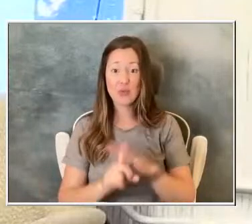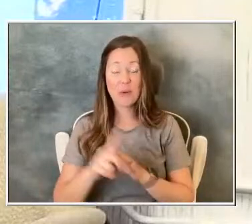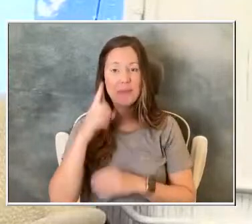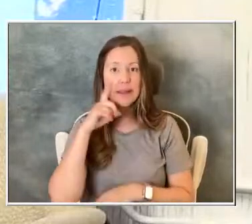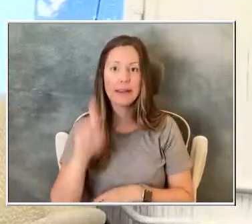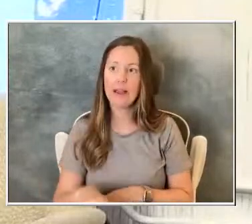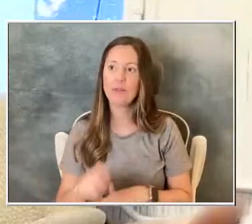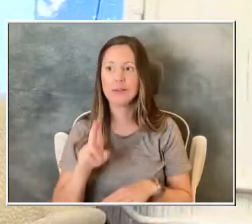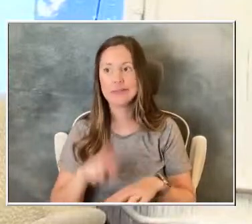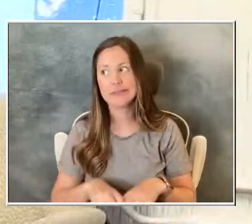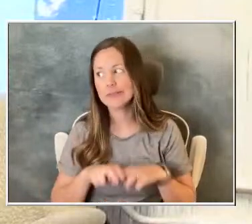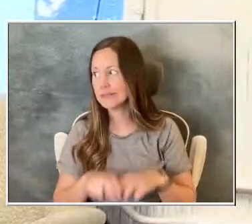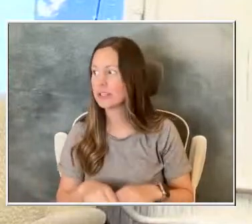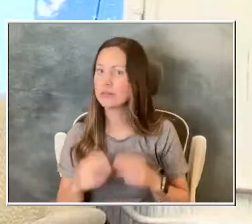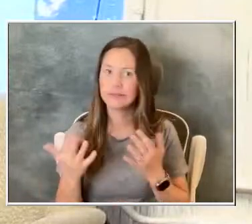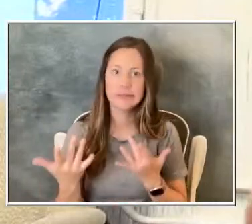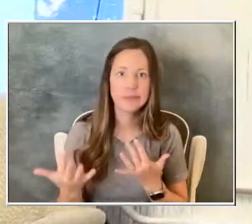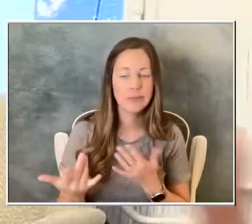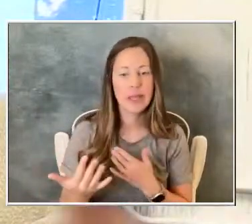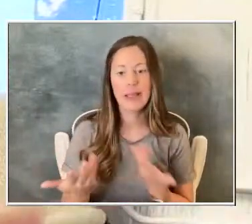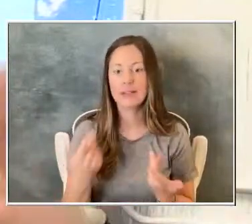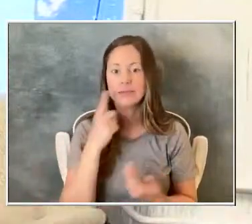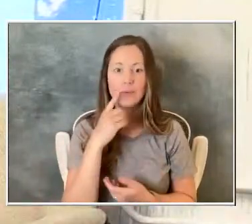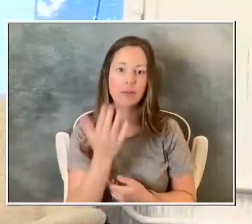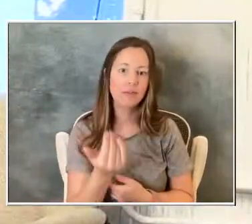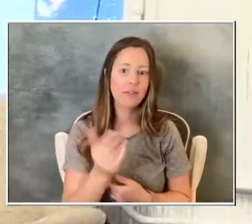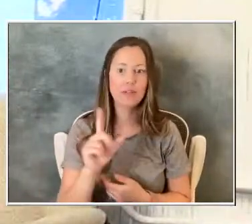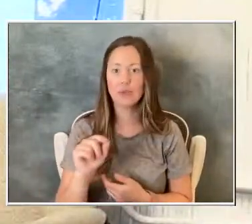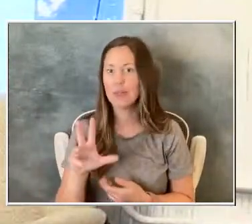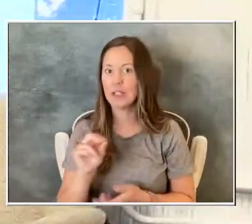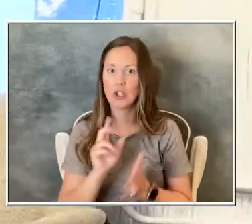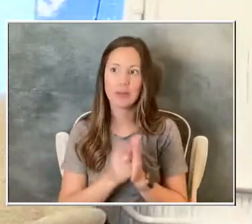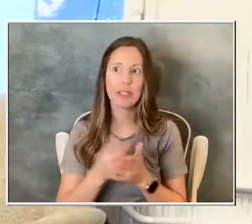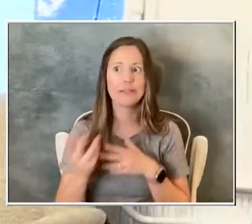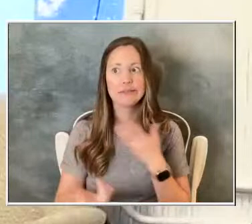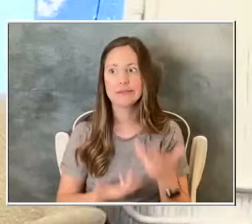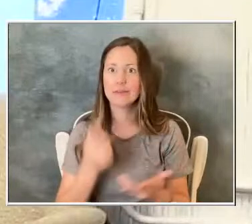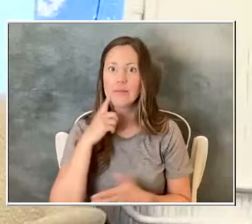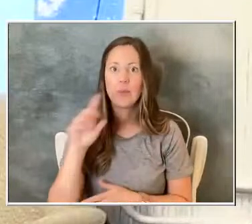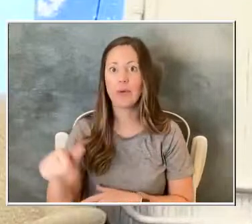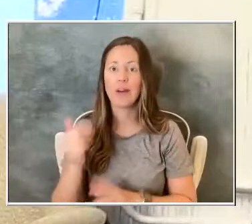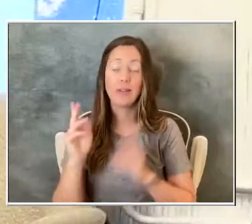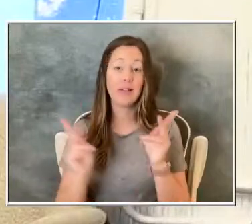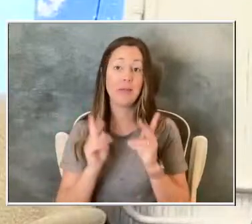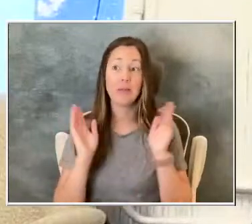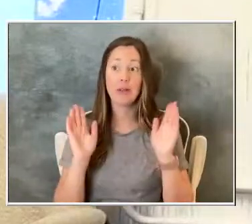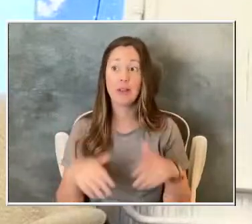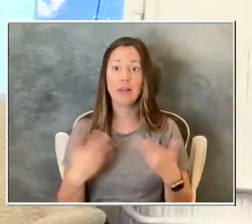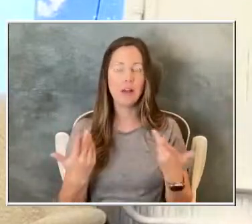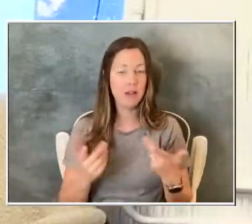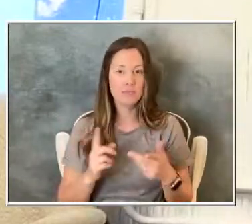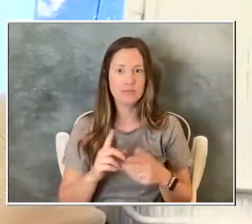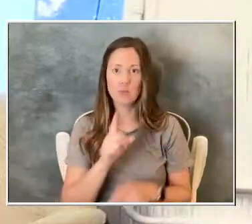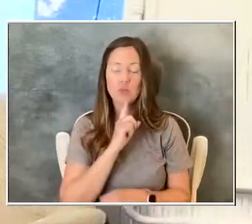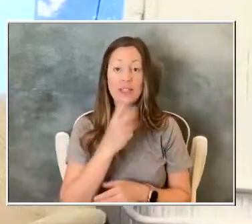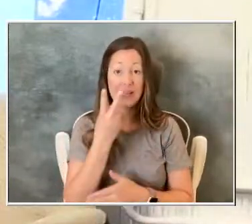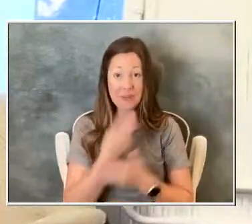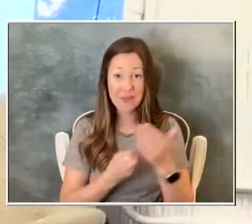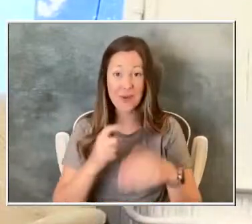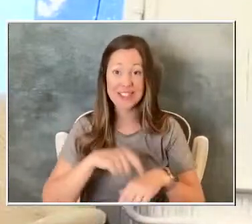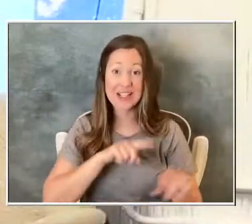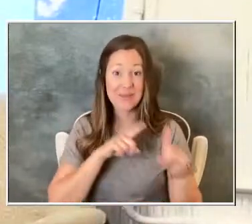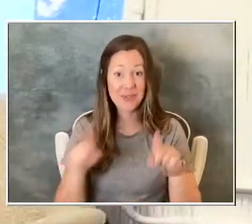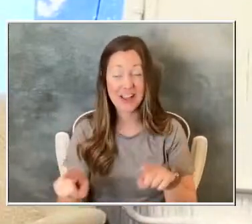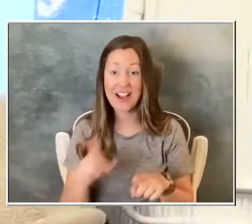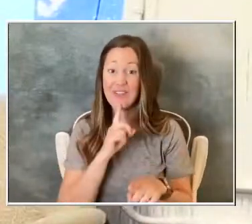around for 15, 20, 30 minutes, for other people to go. But both times we've gone,